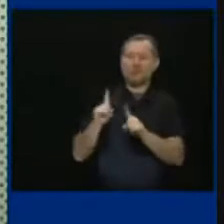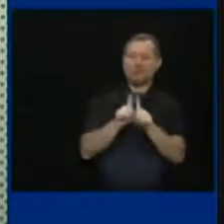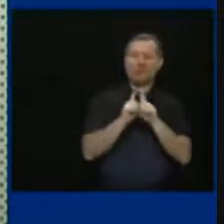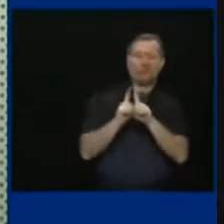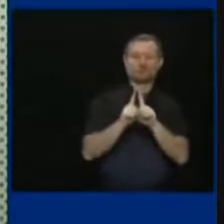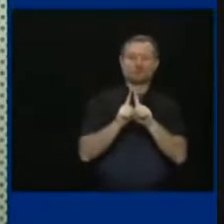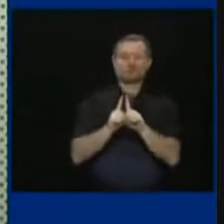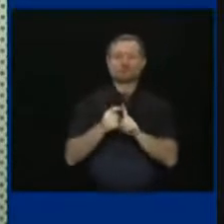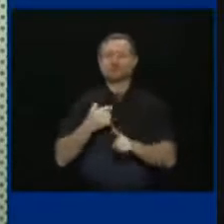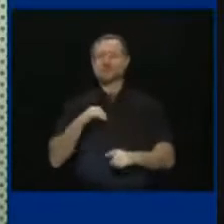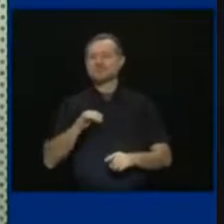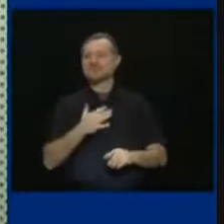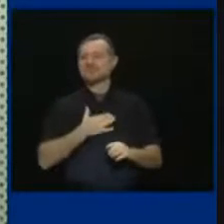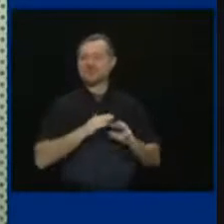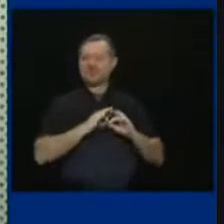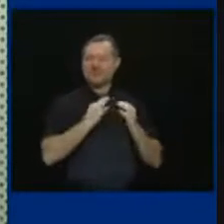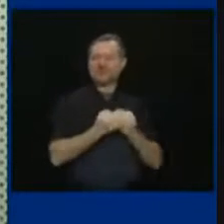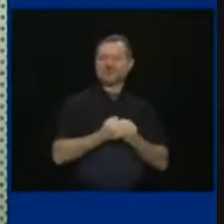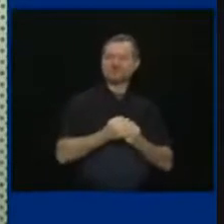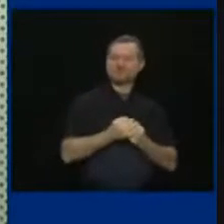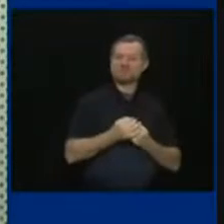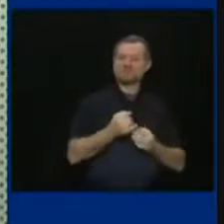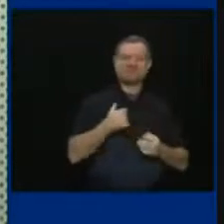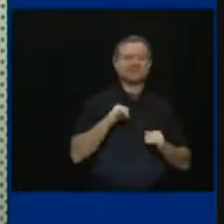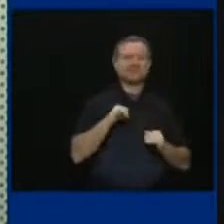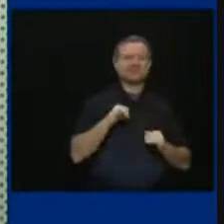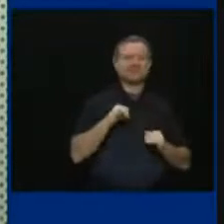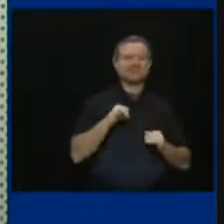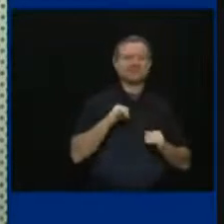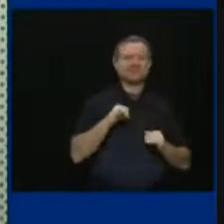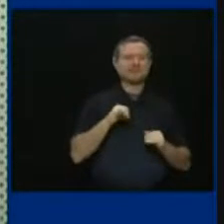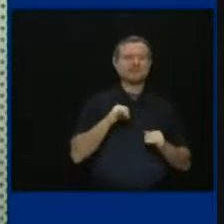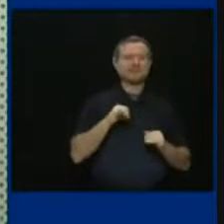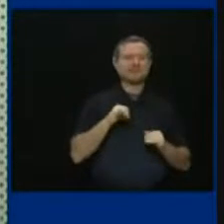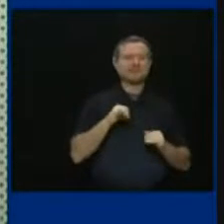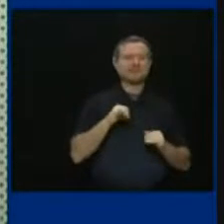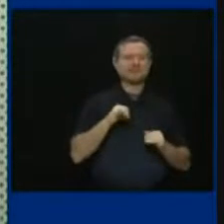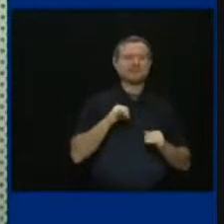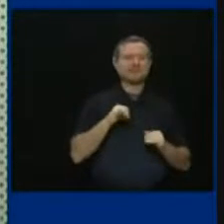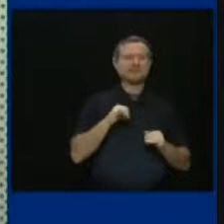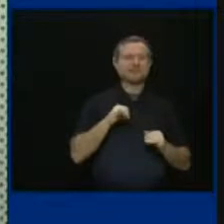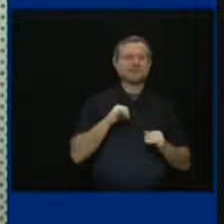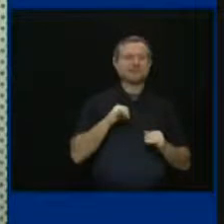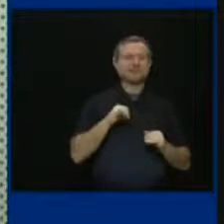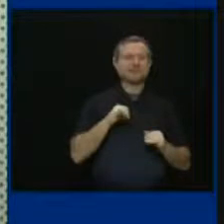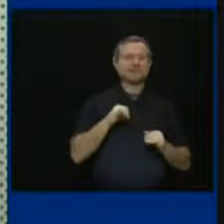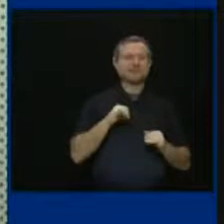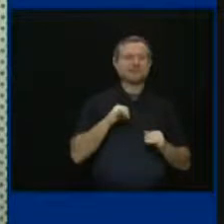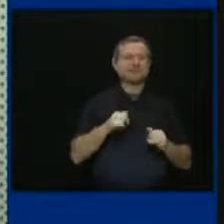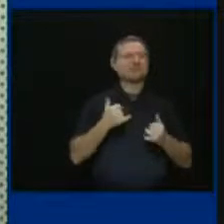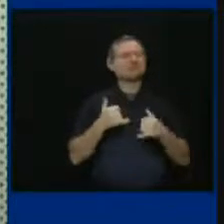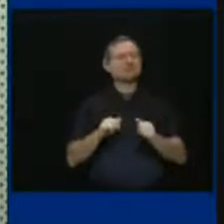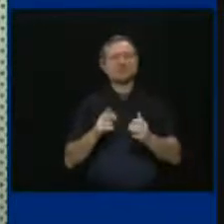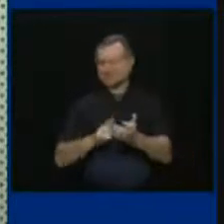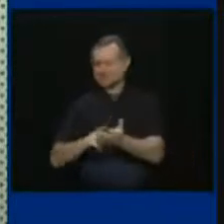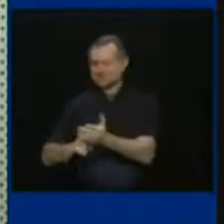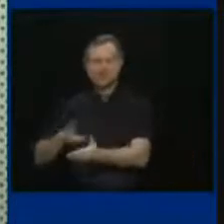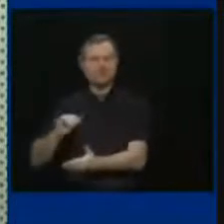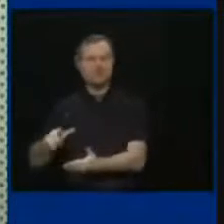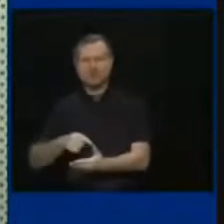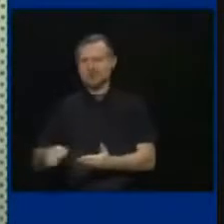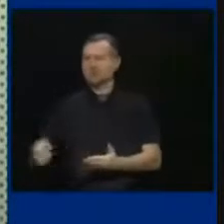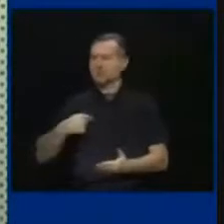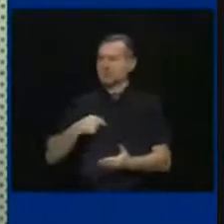Where were you? Continue signing bills, and we'll continue making policies. Because signing bills and making policies, that's worked so well so far, hasn't it? It'll keep going.